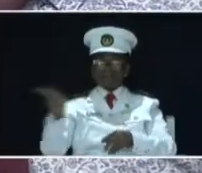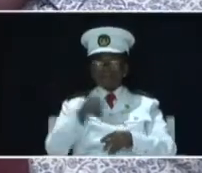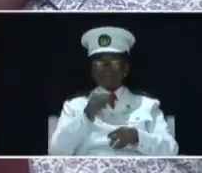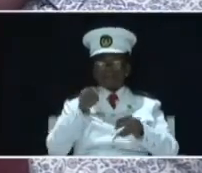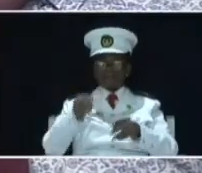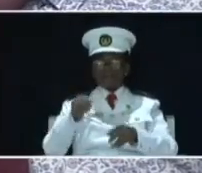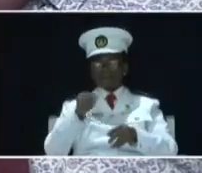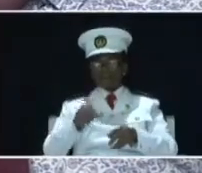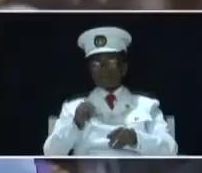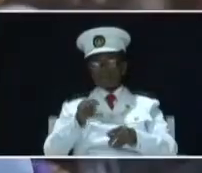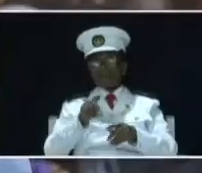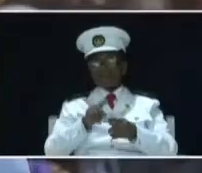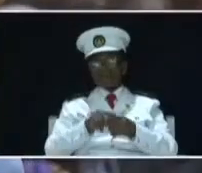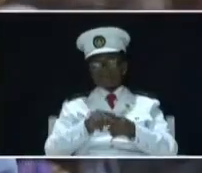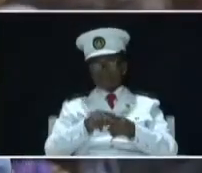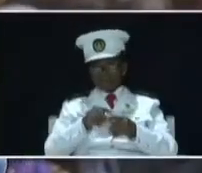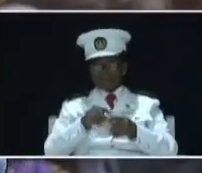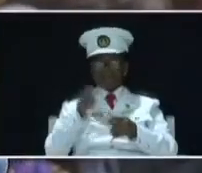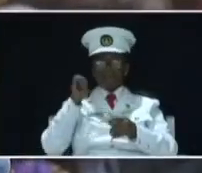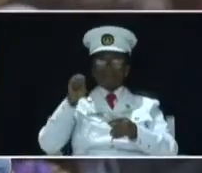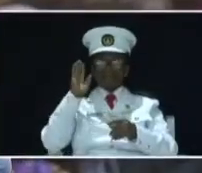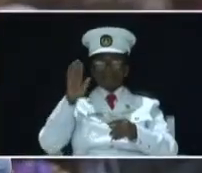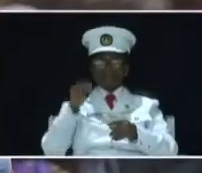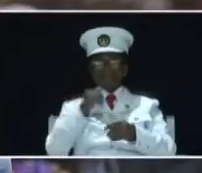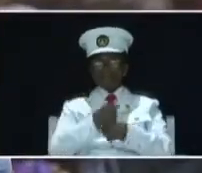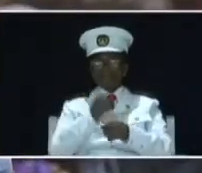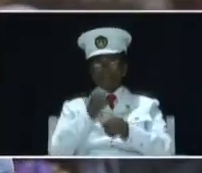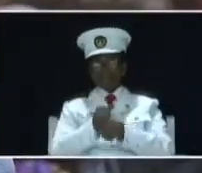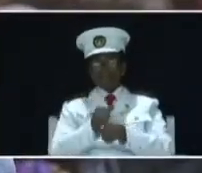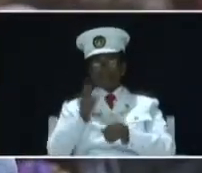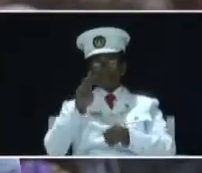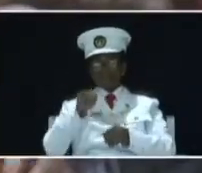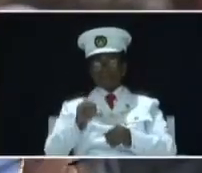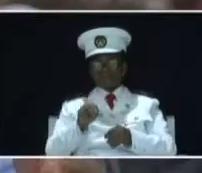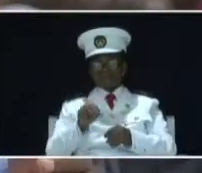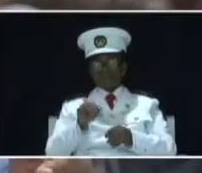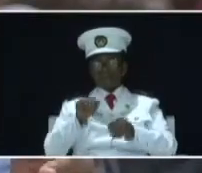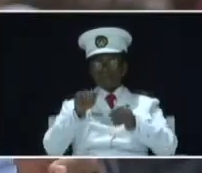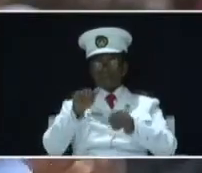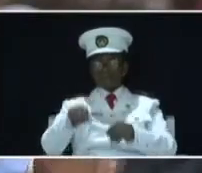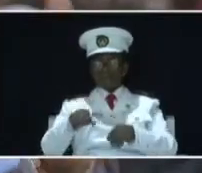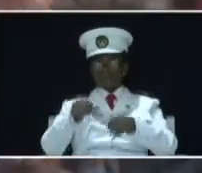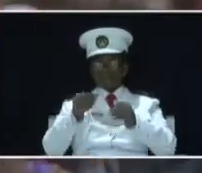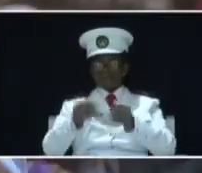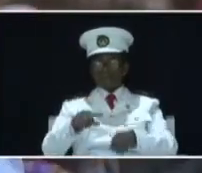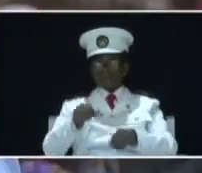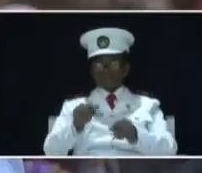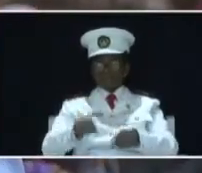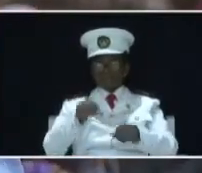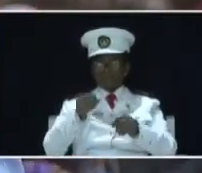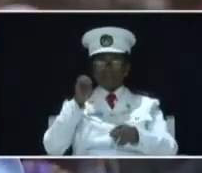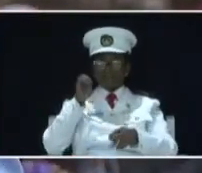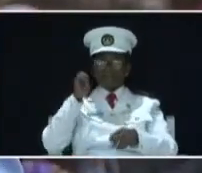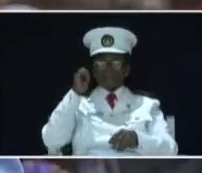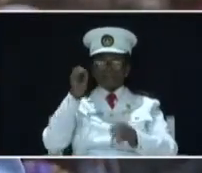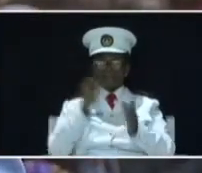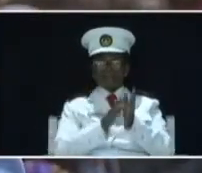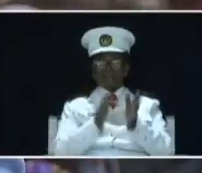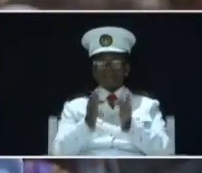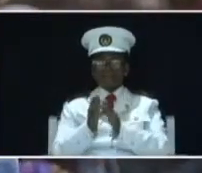That's why Philippians chapter 4, verse 13, Philippians 4, 13 says, I can do all